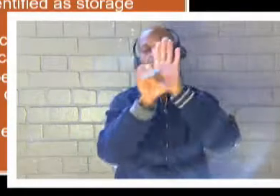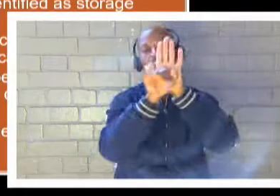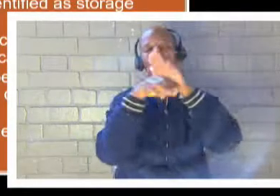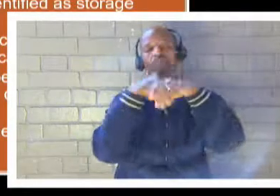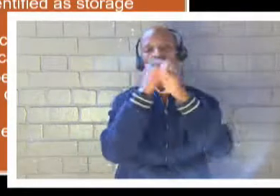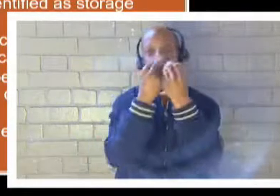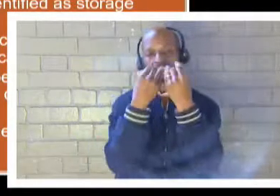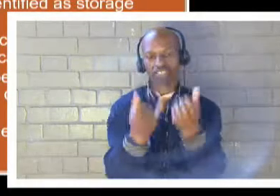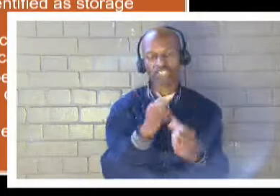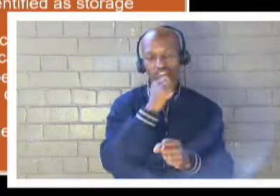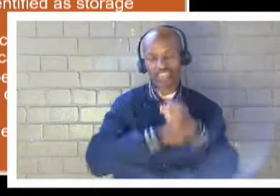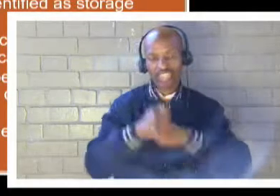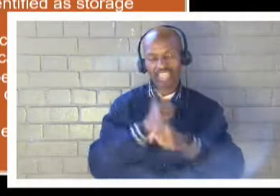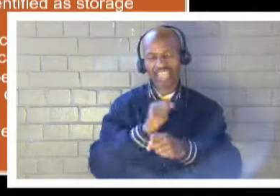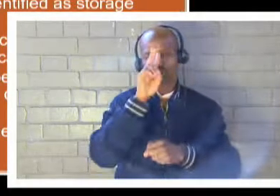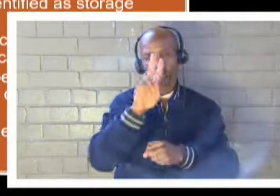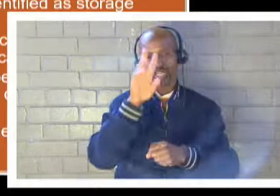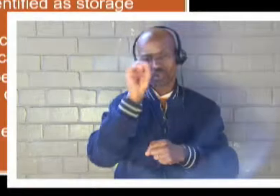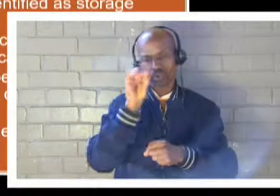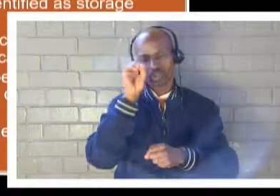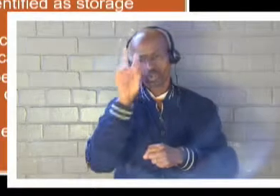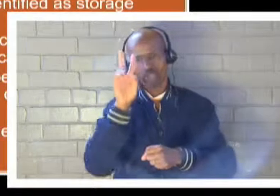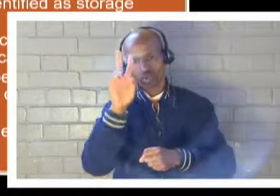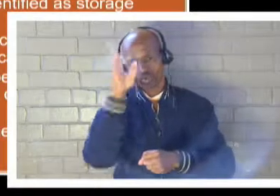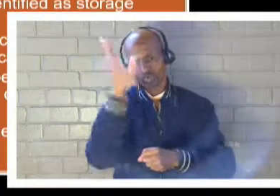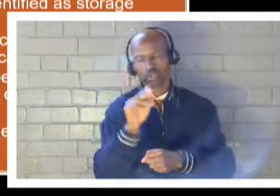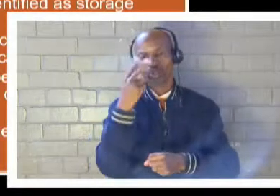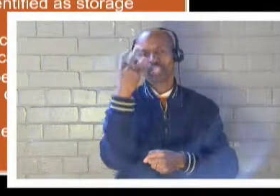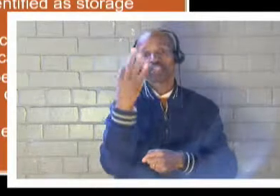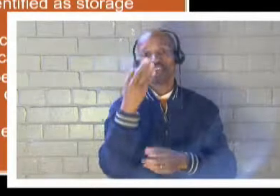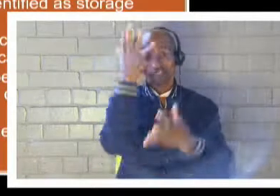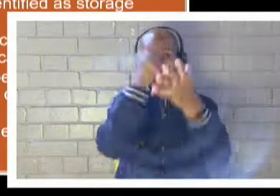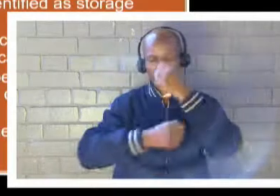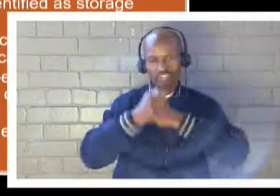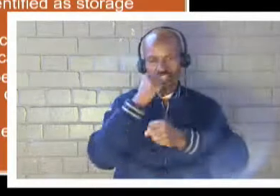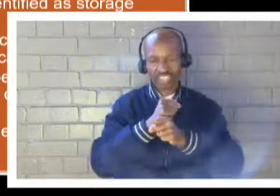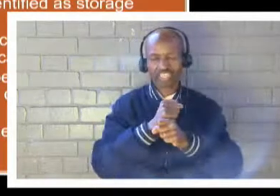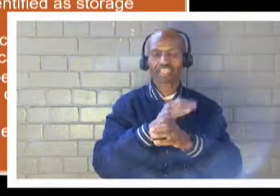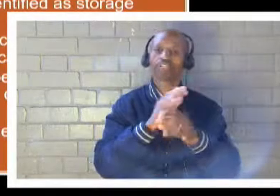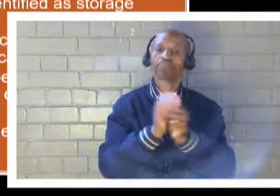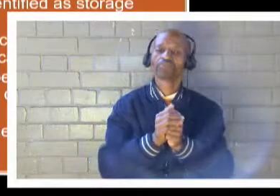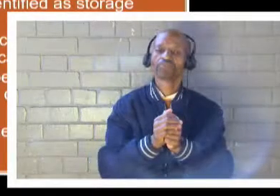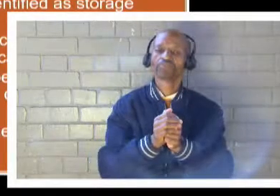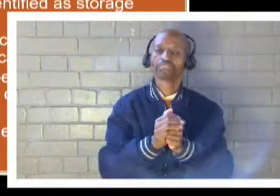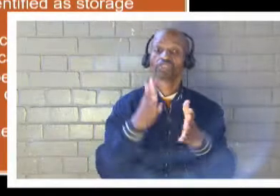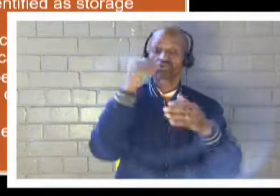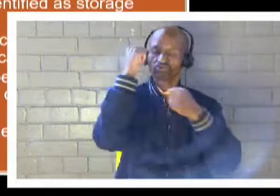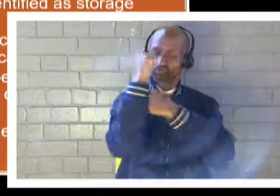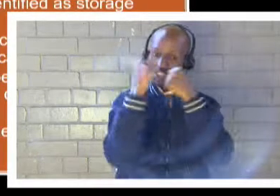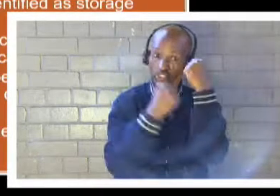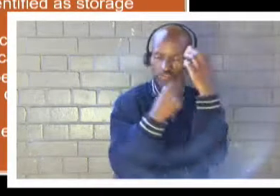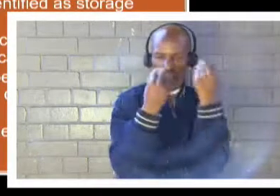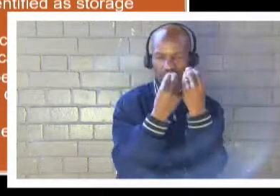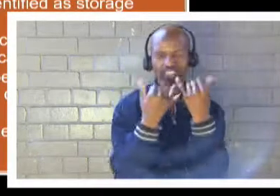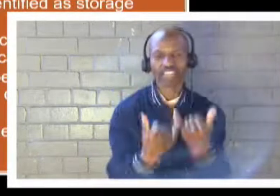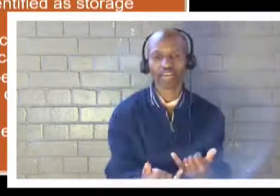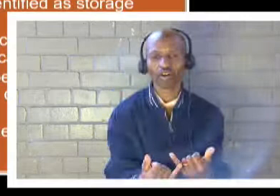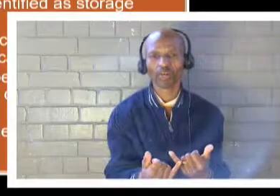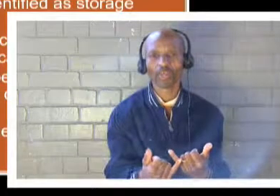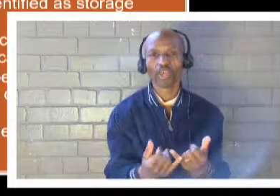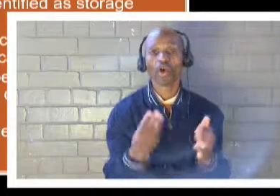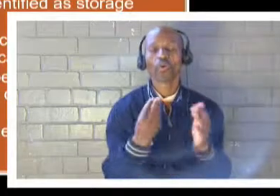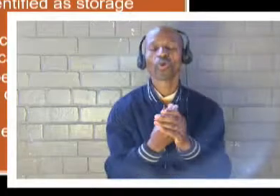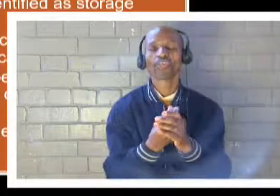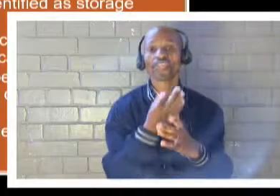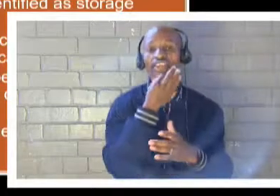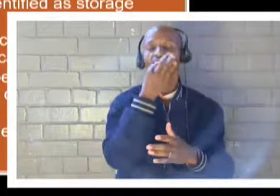to be implemented in 22-23 financial year. There are visual structural cracks that cause anxiety among staff. The